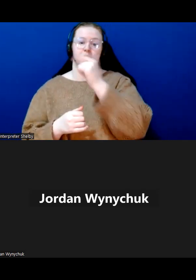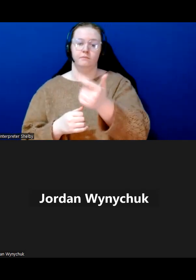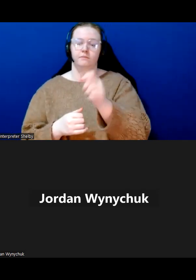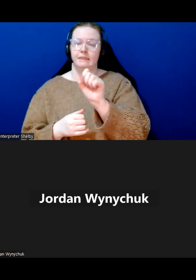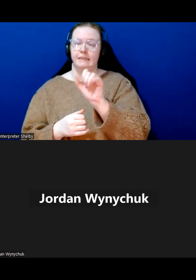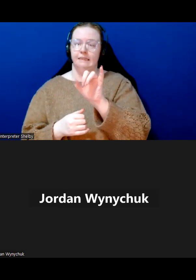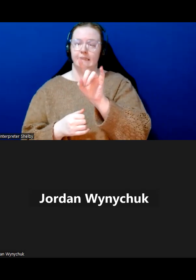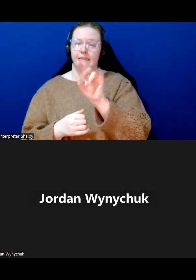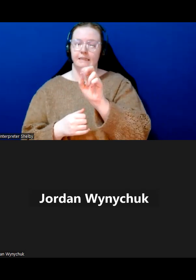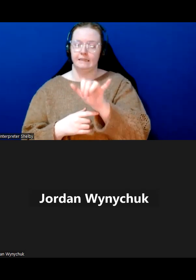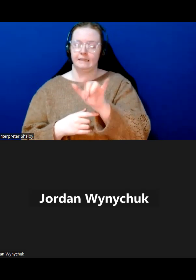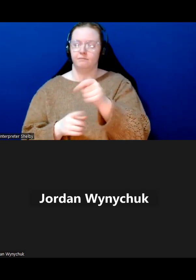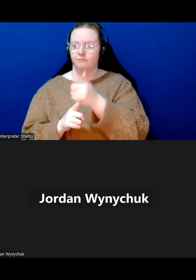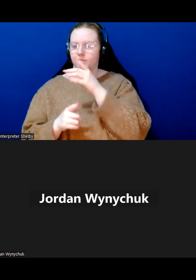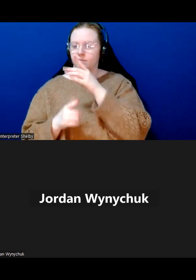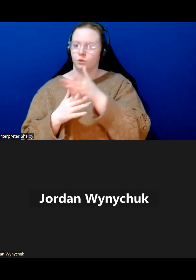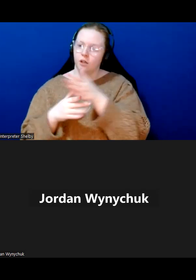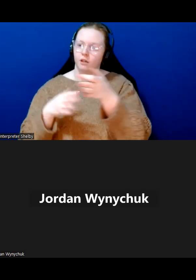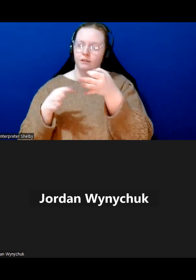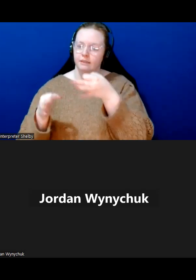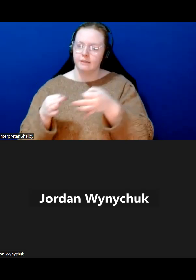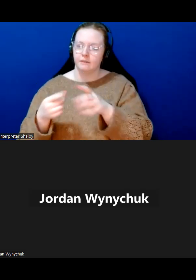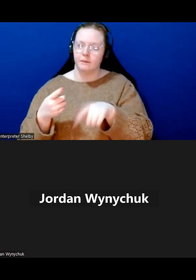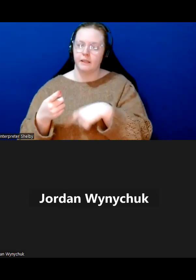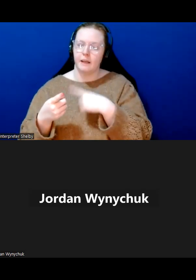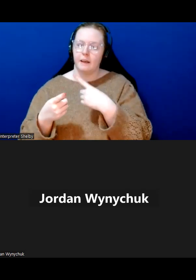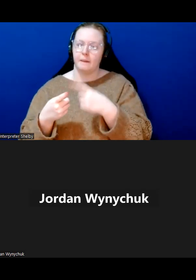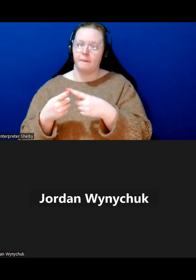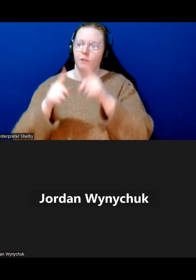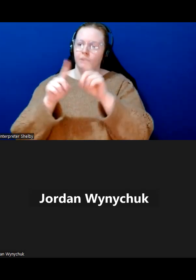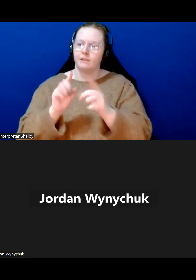on our team to share a little bit more about